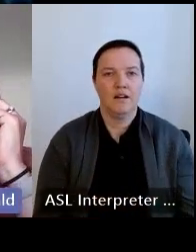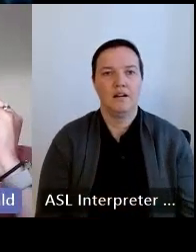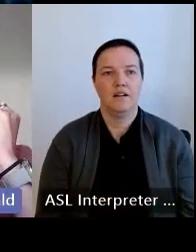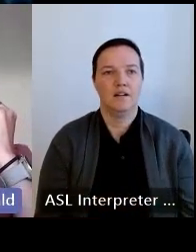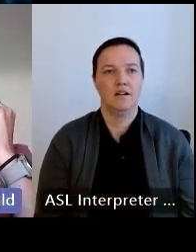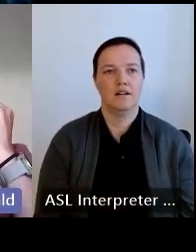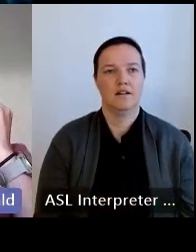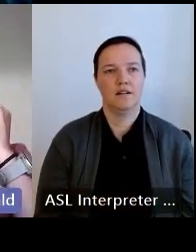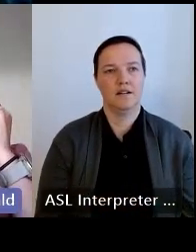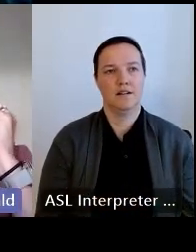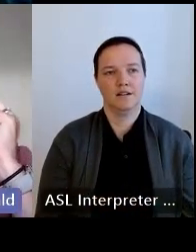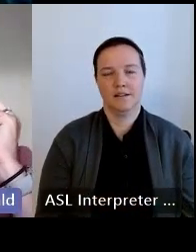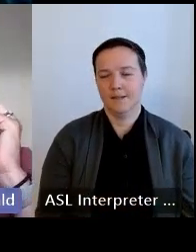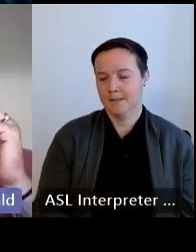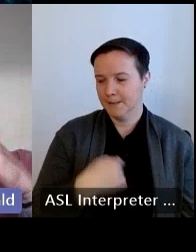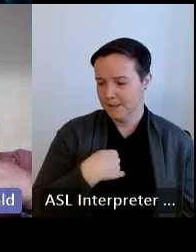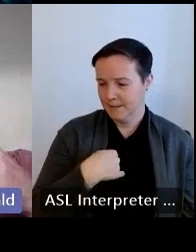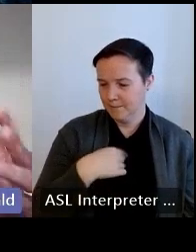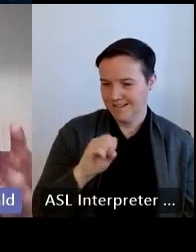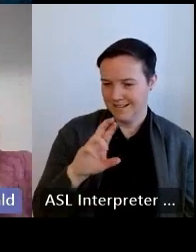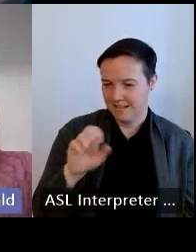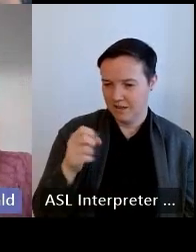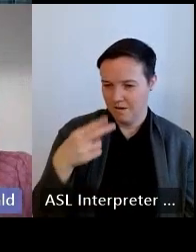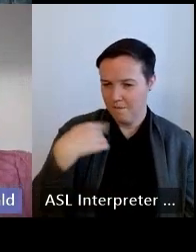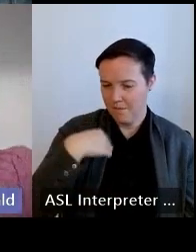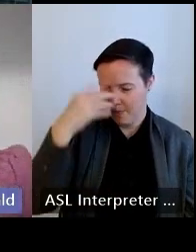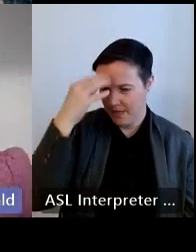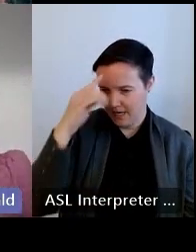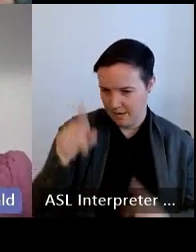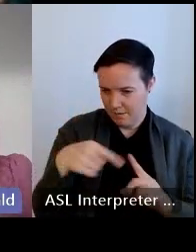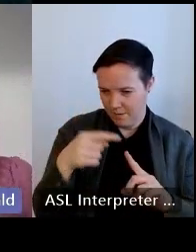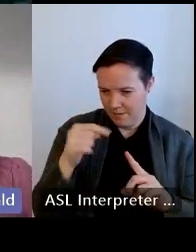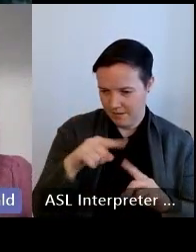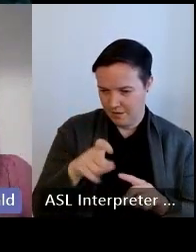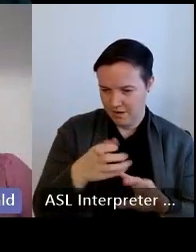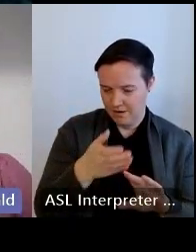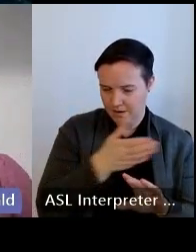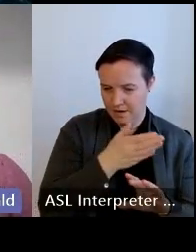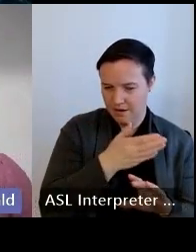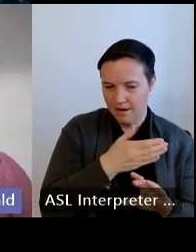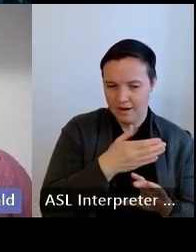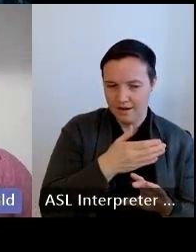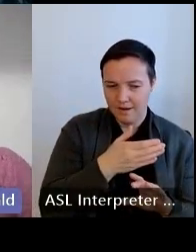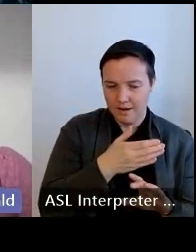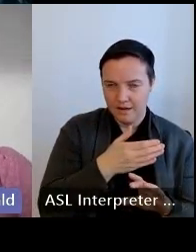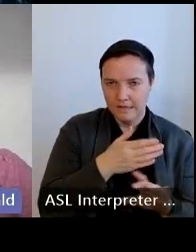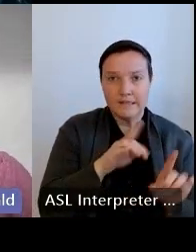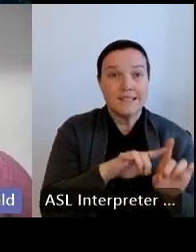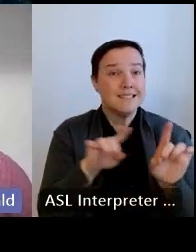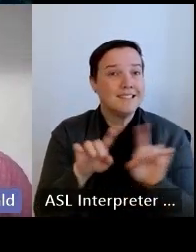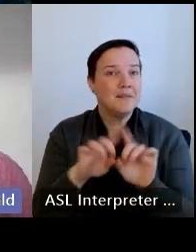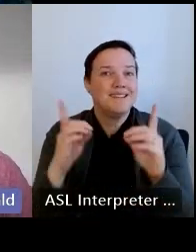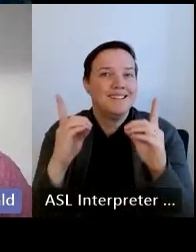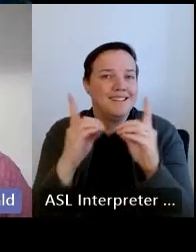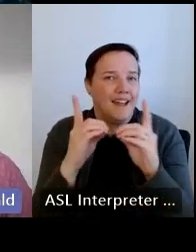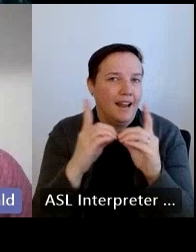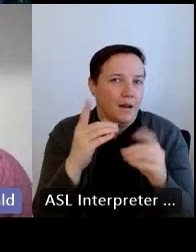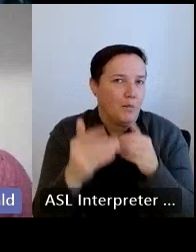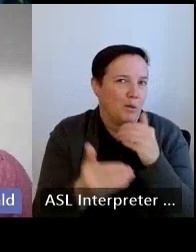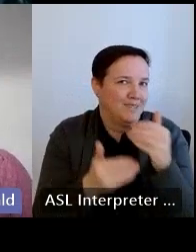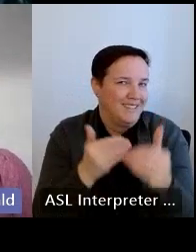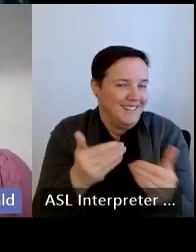Oh, I was just kind of thinking about this in advance. I was like, you know what? It's not dissimilar to dating in that